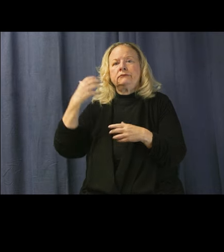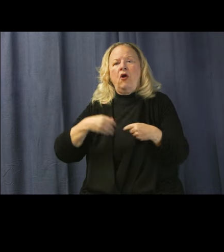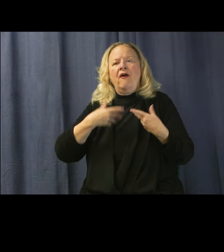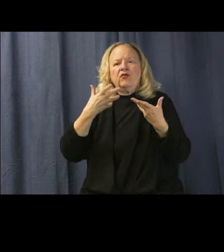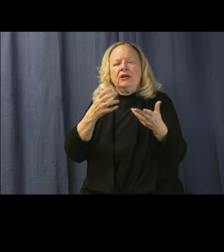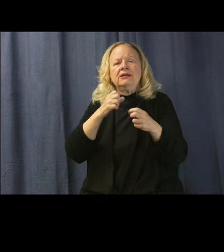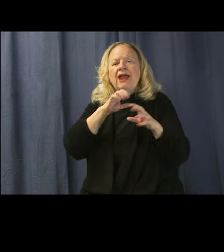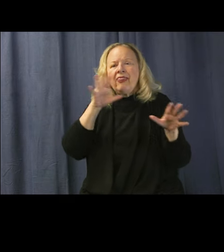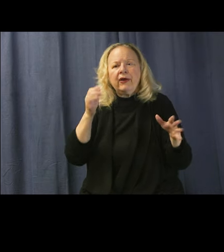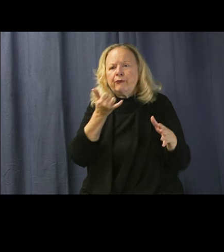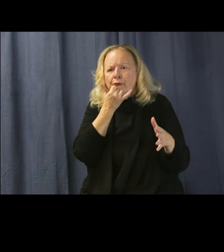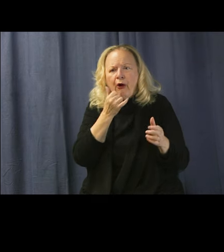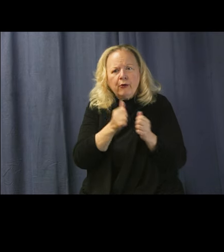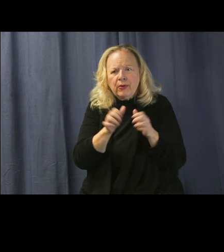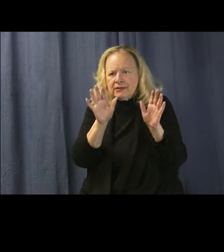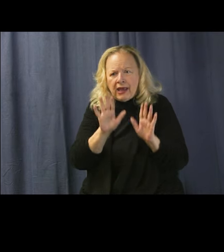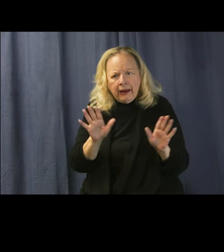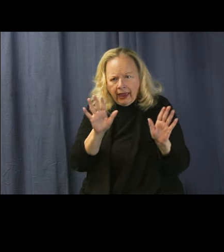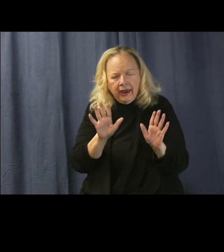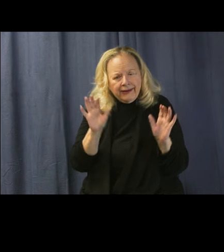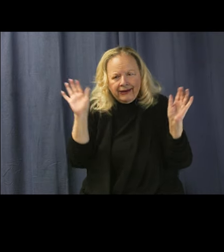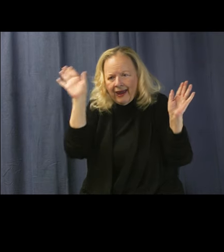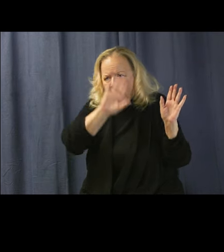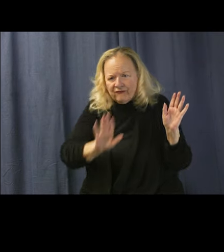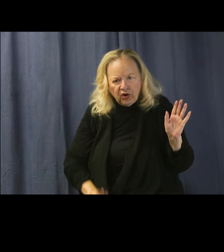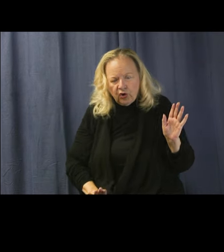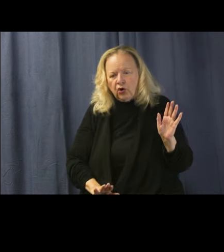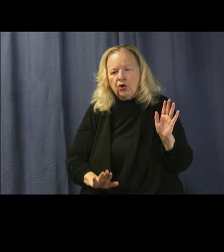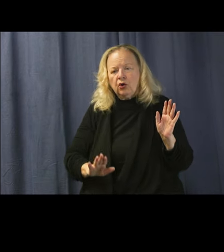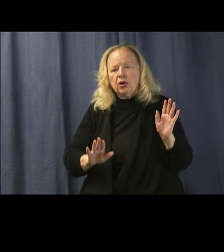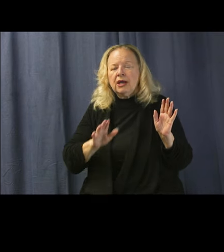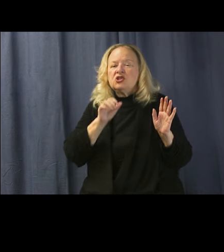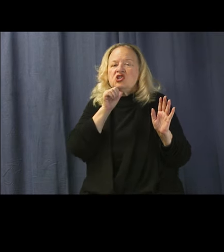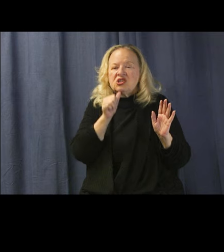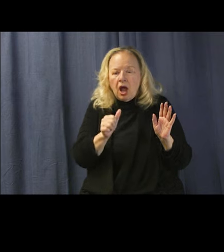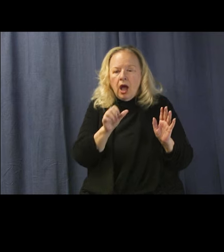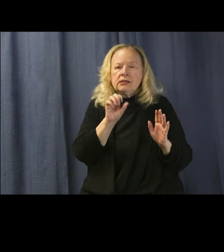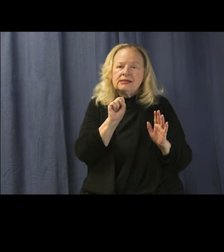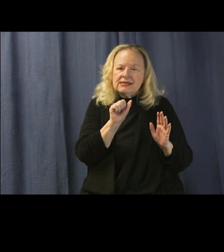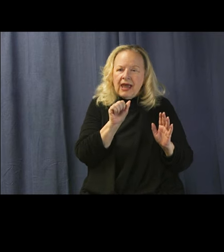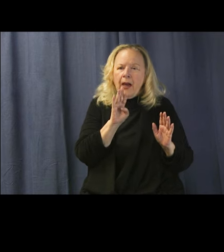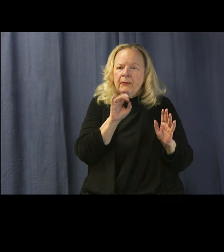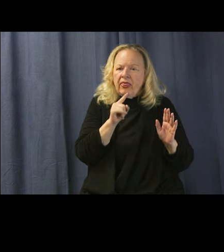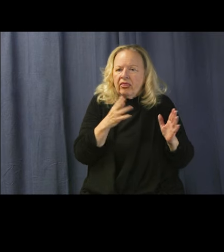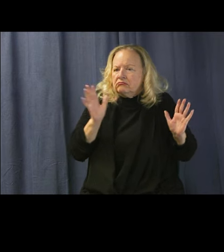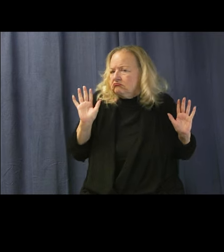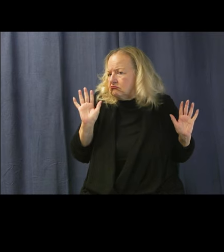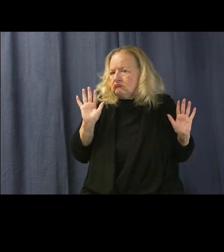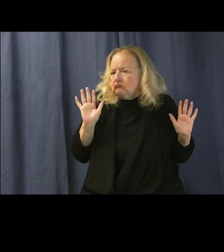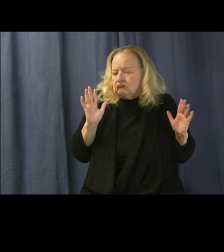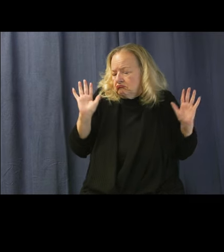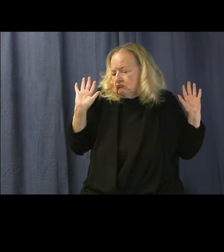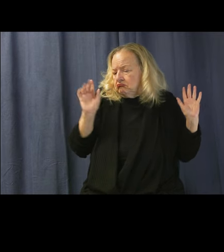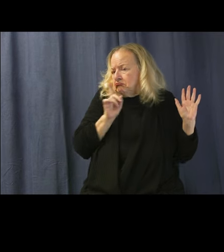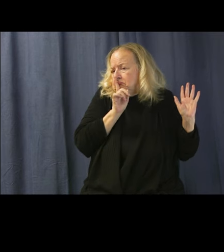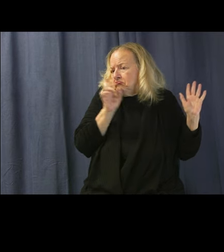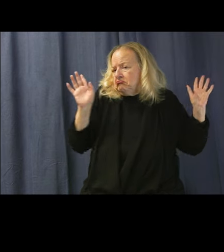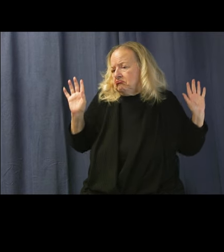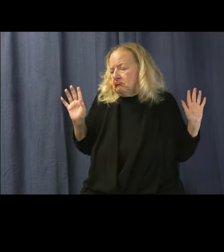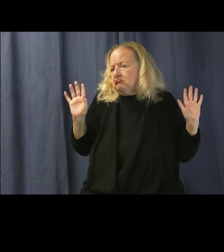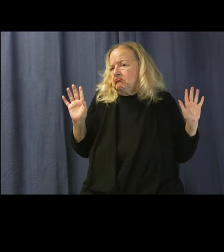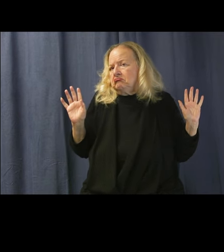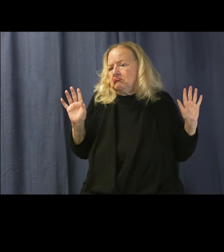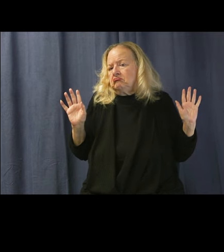there's nothing wrong with going to church on Sunday. Never. It's just not the Sabbath. Okay? I wish to God we'd